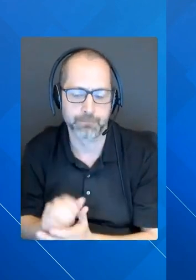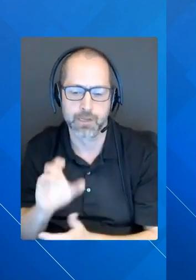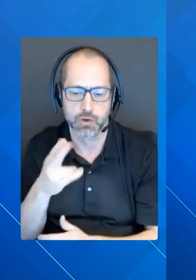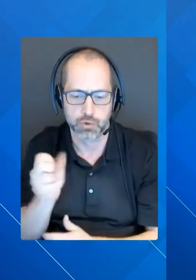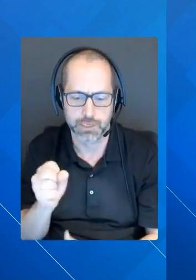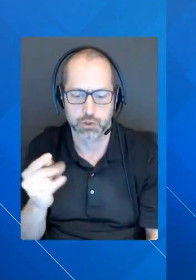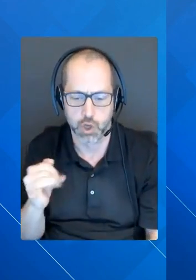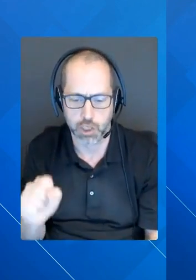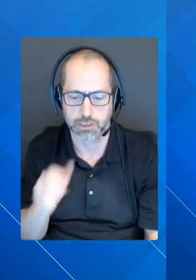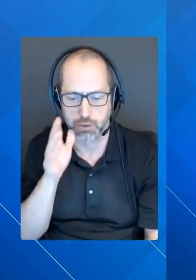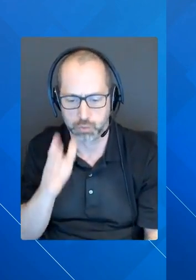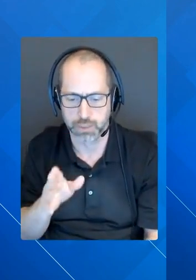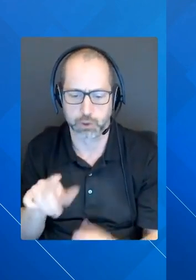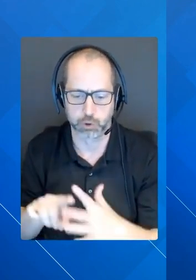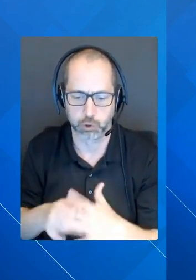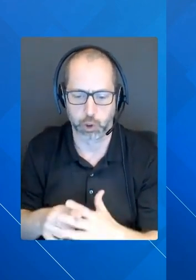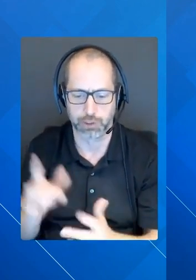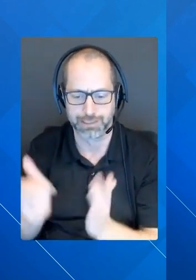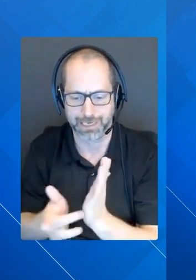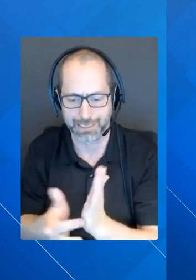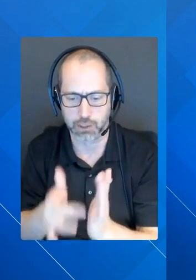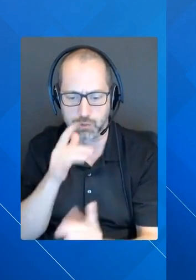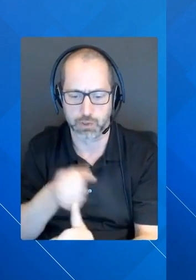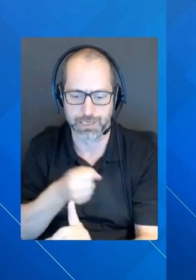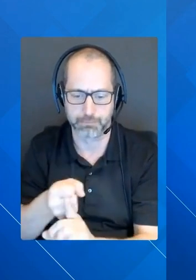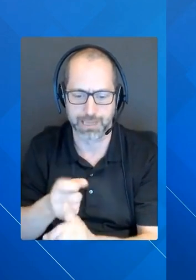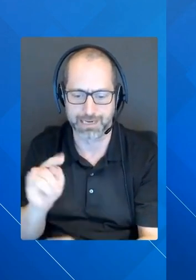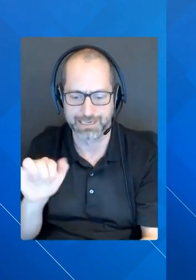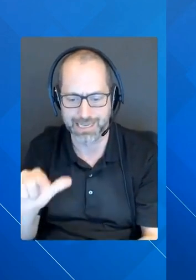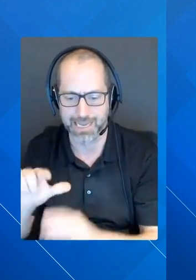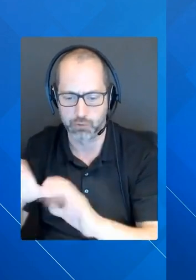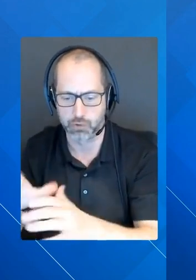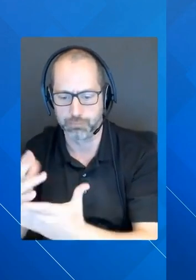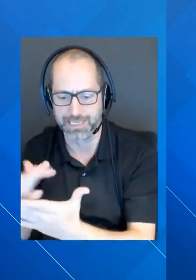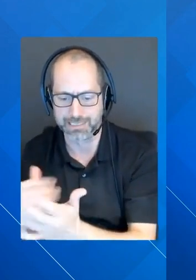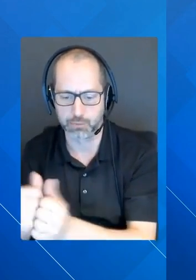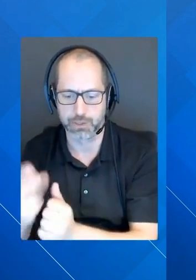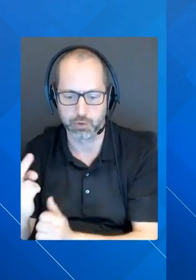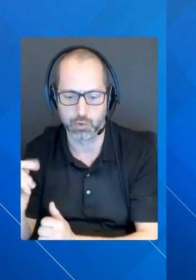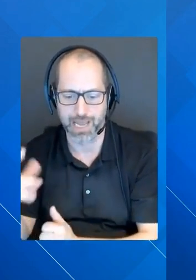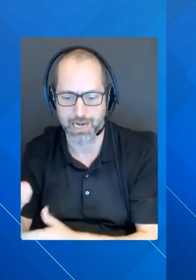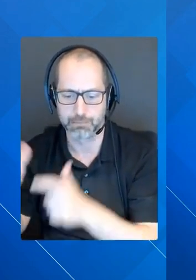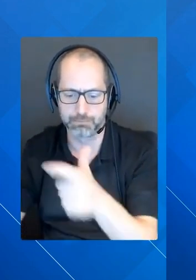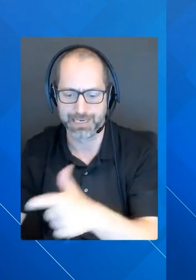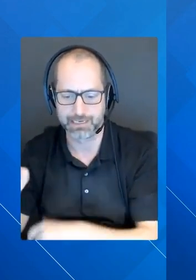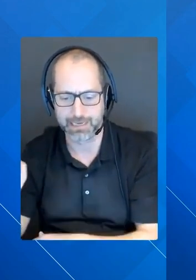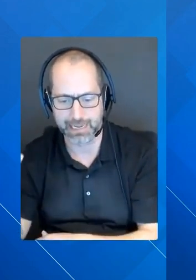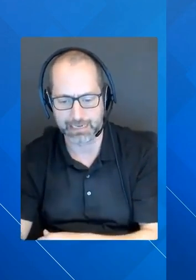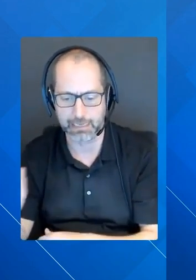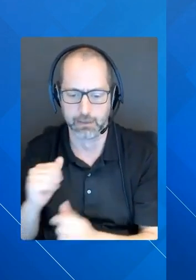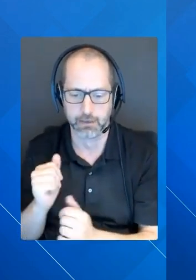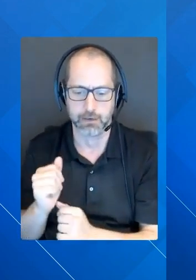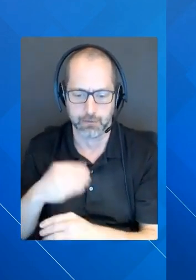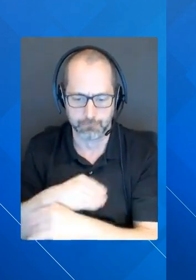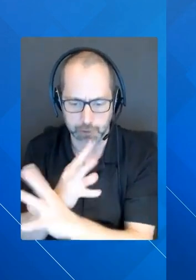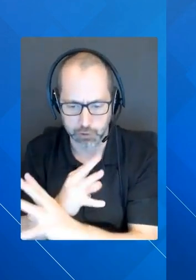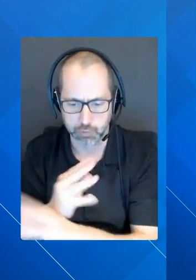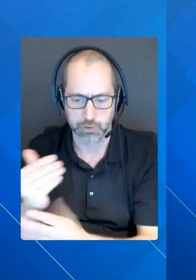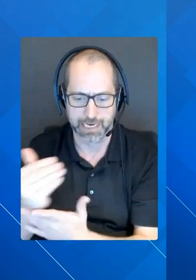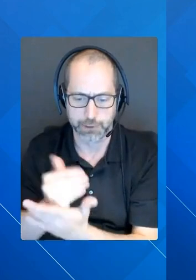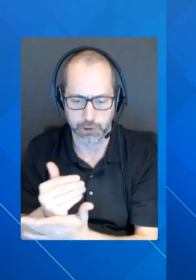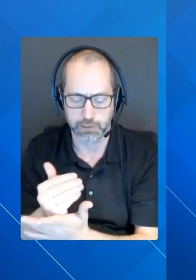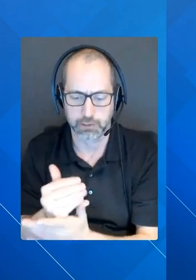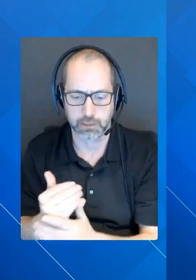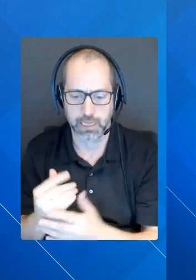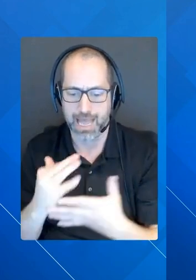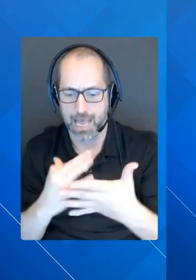off. Technologies will impact the tag group list with 2 items, big data. Virtual session. Out of list